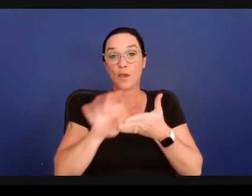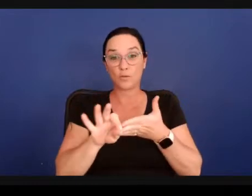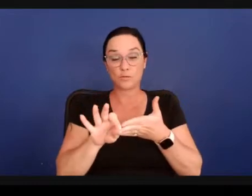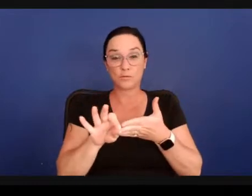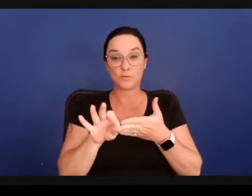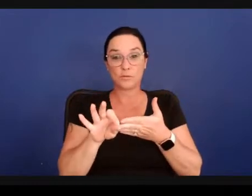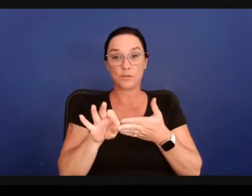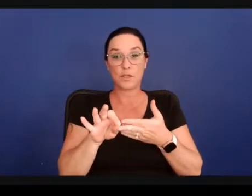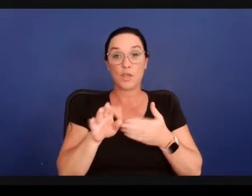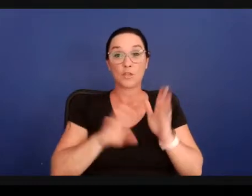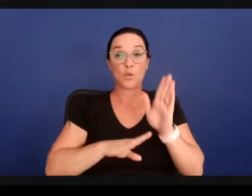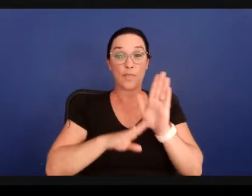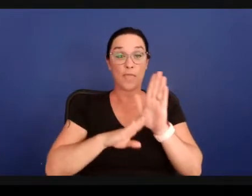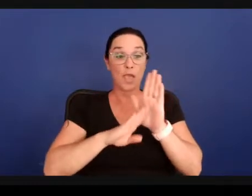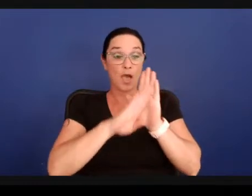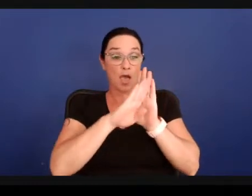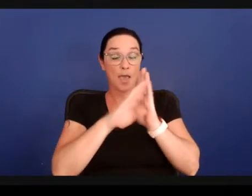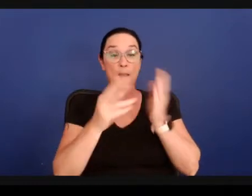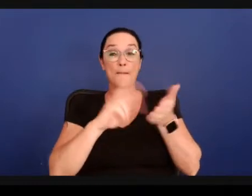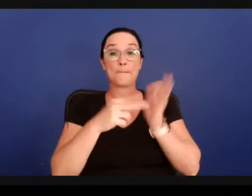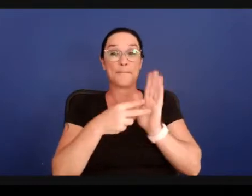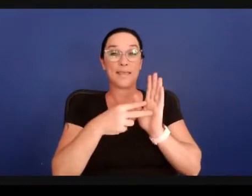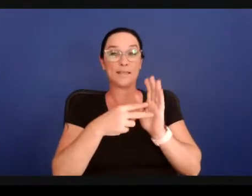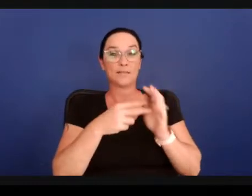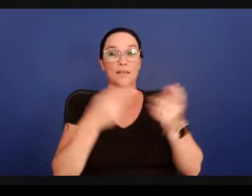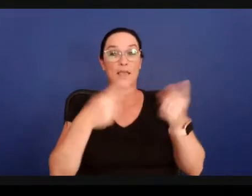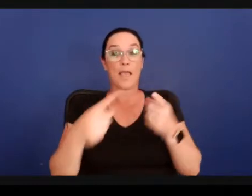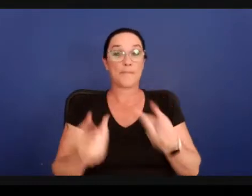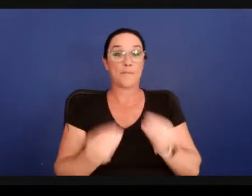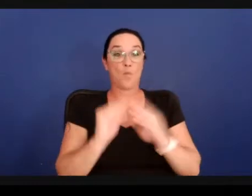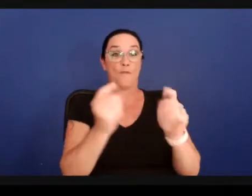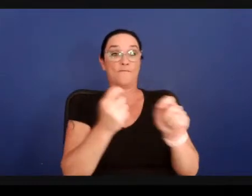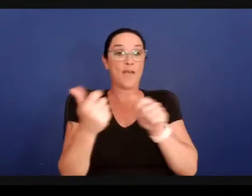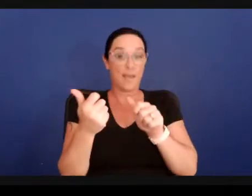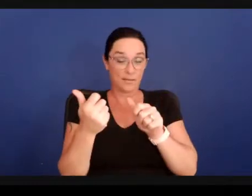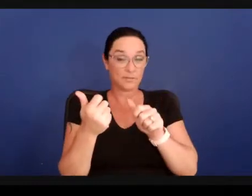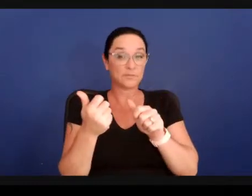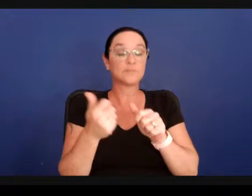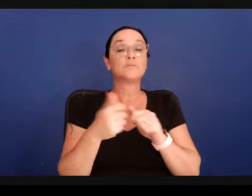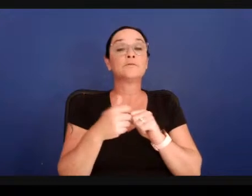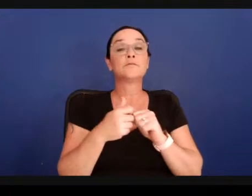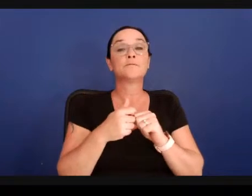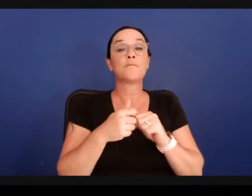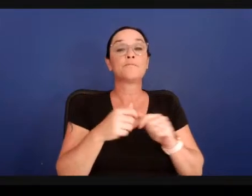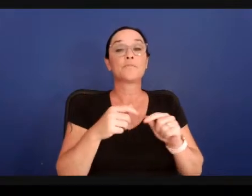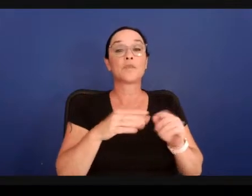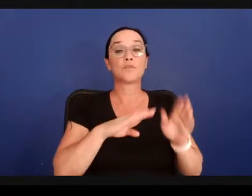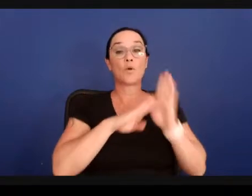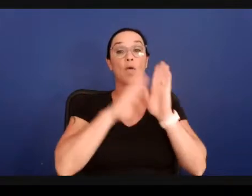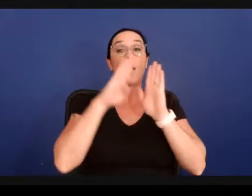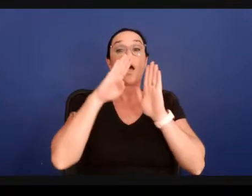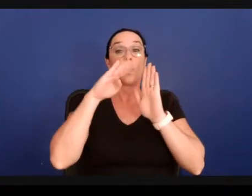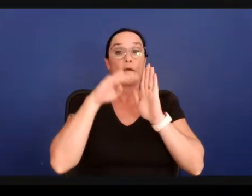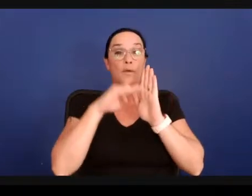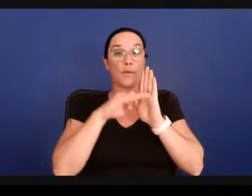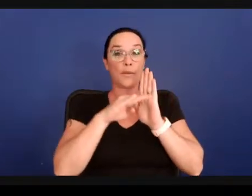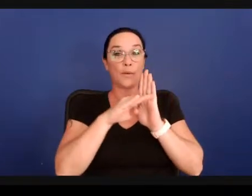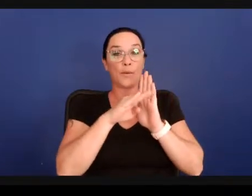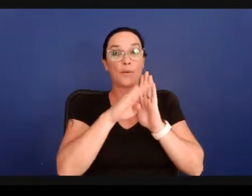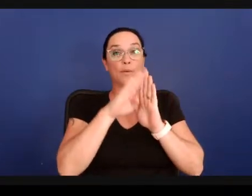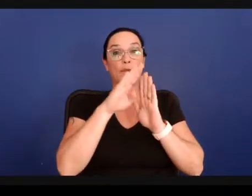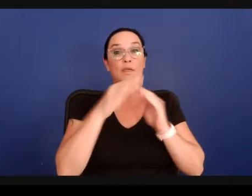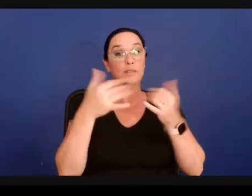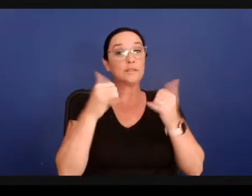this line is steep, they're happening very fast in a short amount of time, a little less fast, faster, still